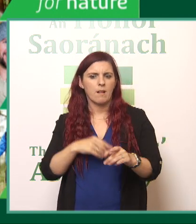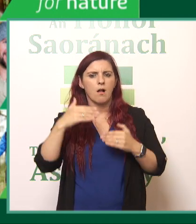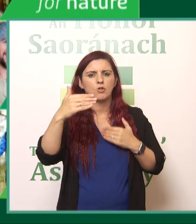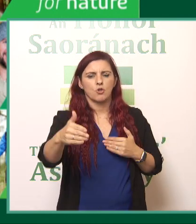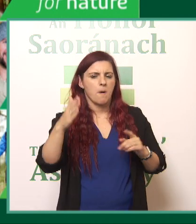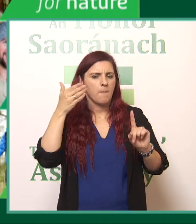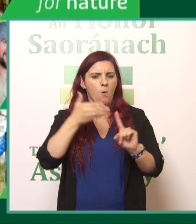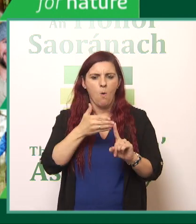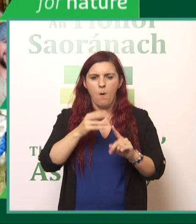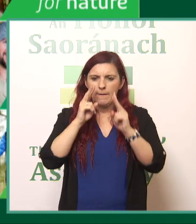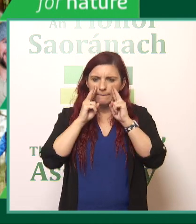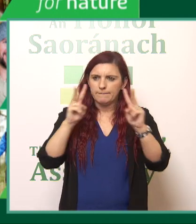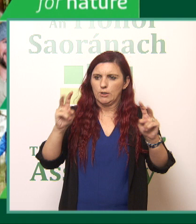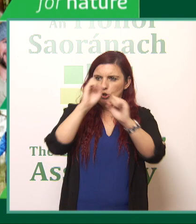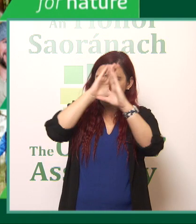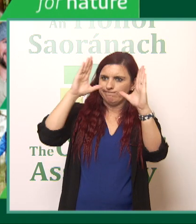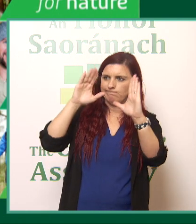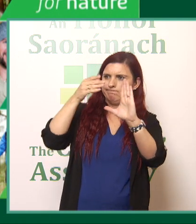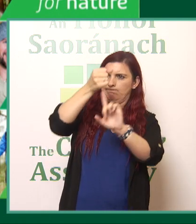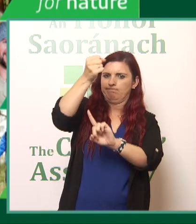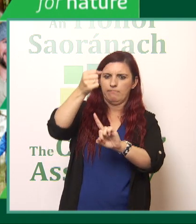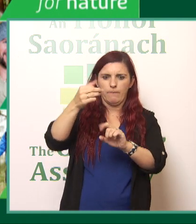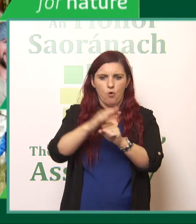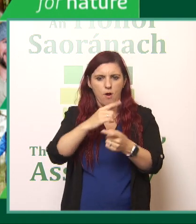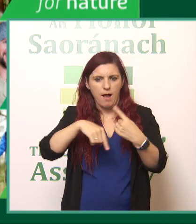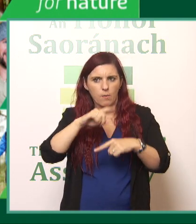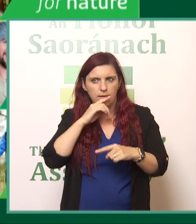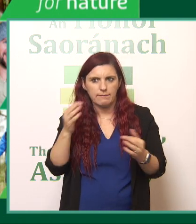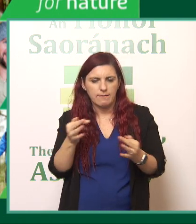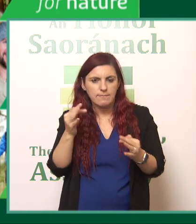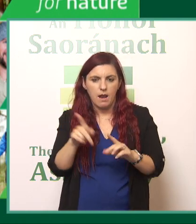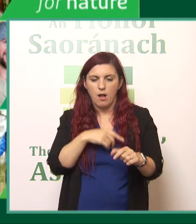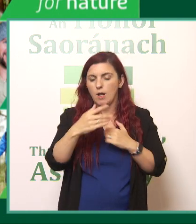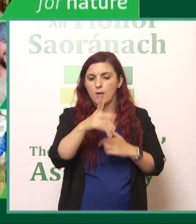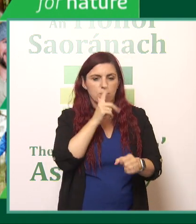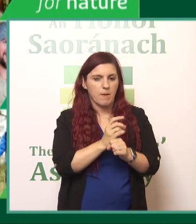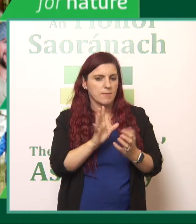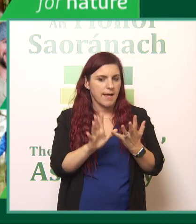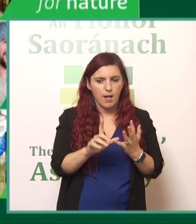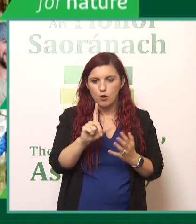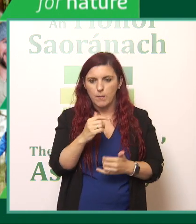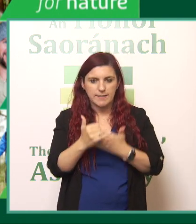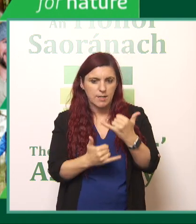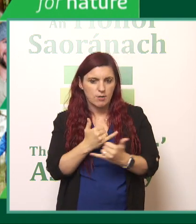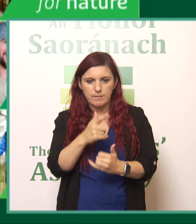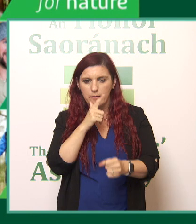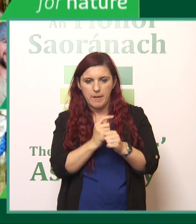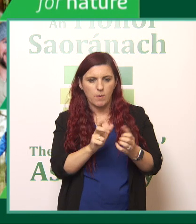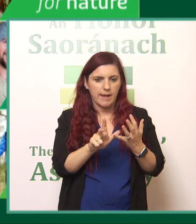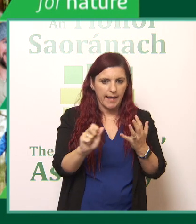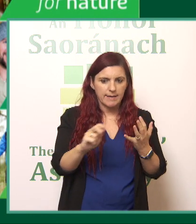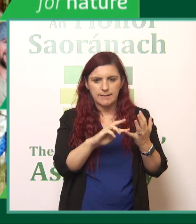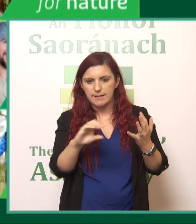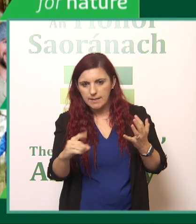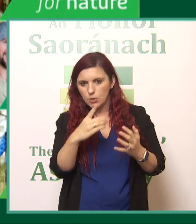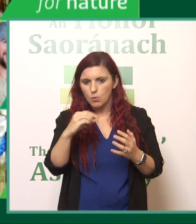vision of the state's forests, of forests in Ireland, very long-term, not just 10, 20 years, but 80, 90, 100